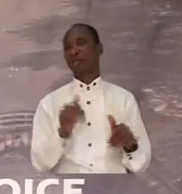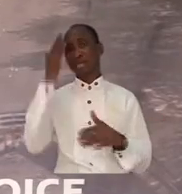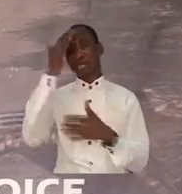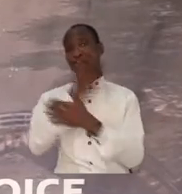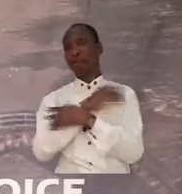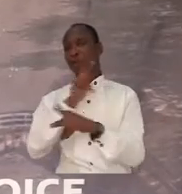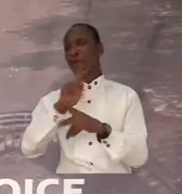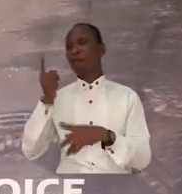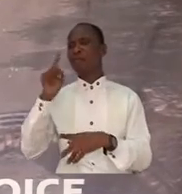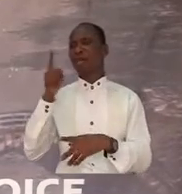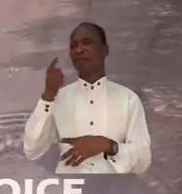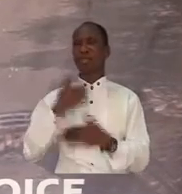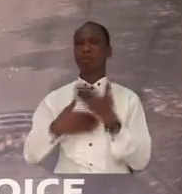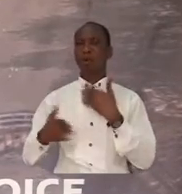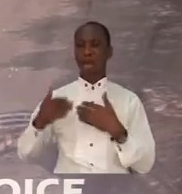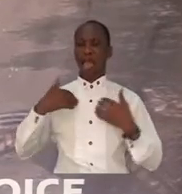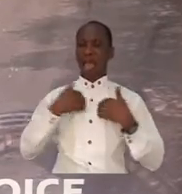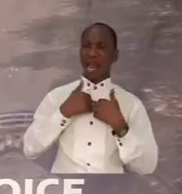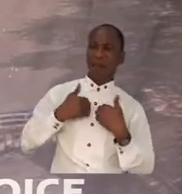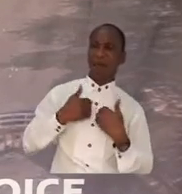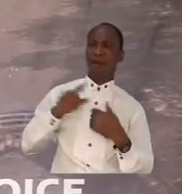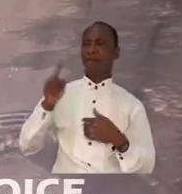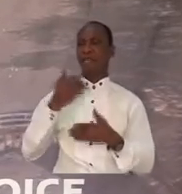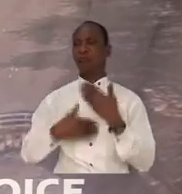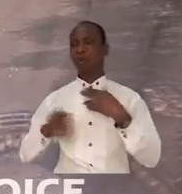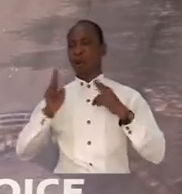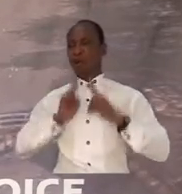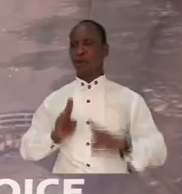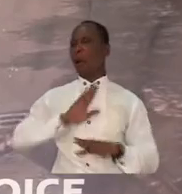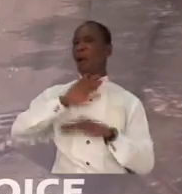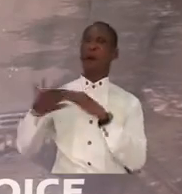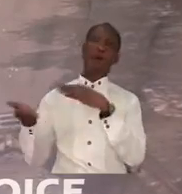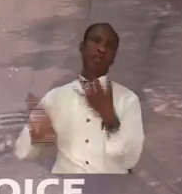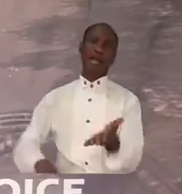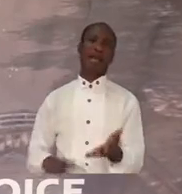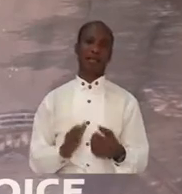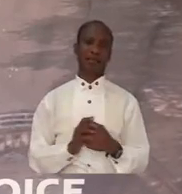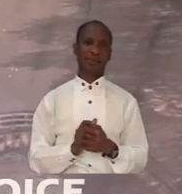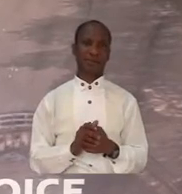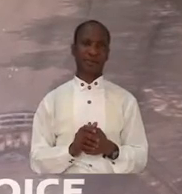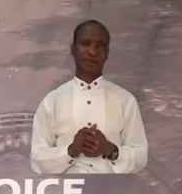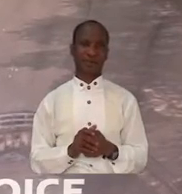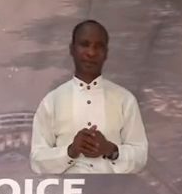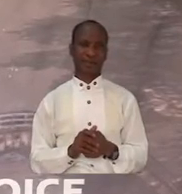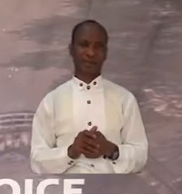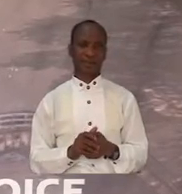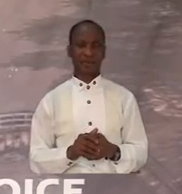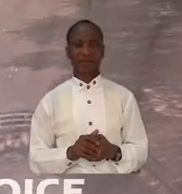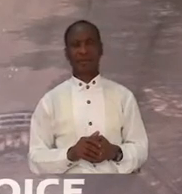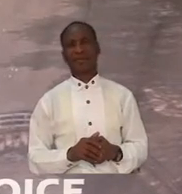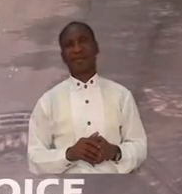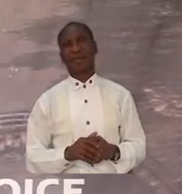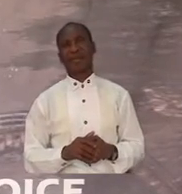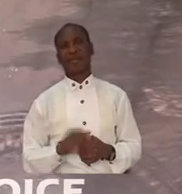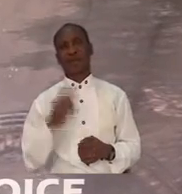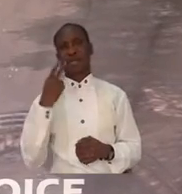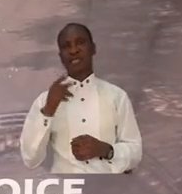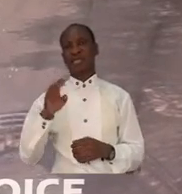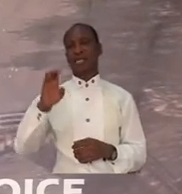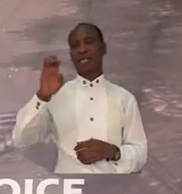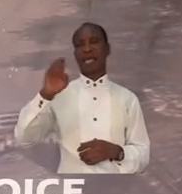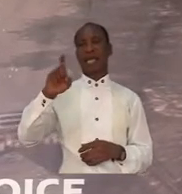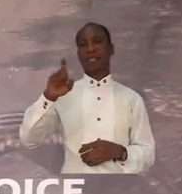done, God had to bring redemption to Israel, salvation to Israel. So when we go to